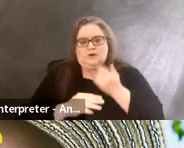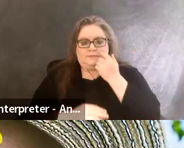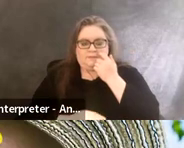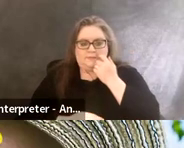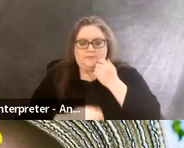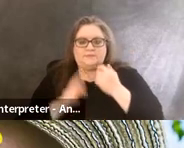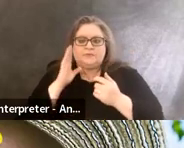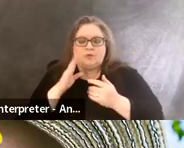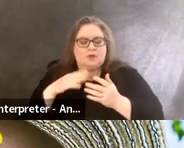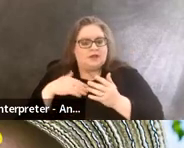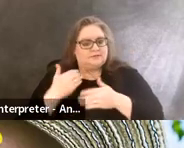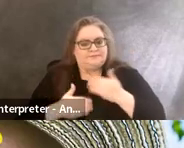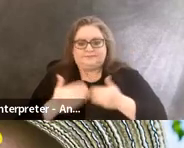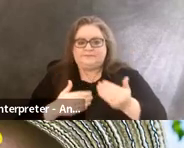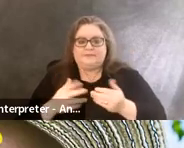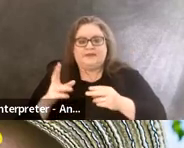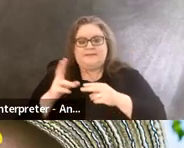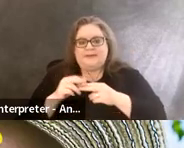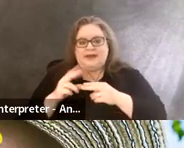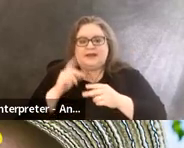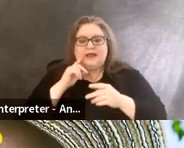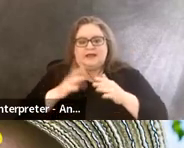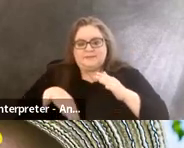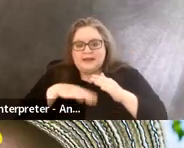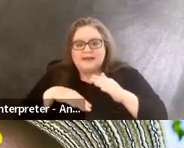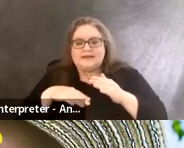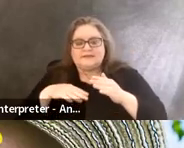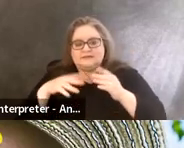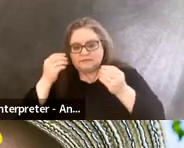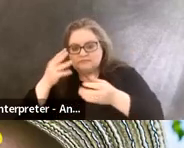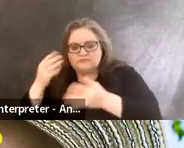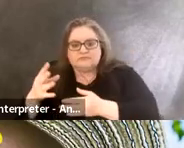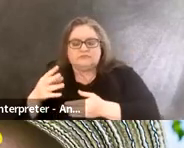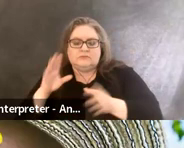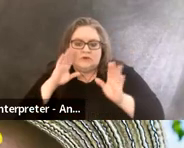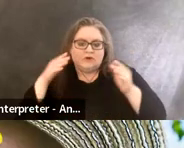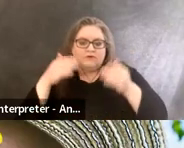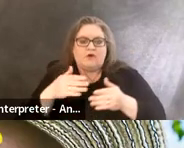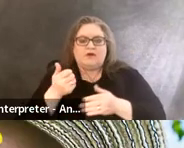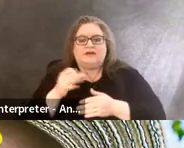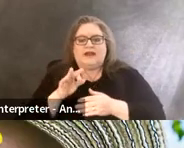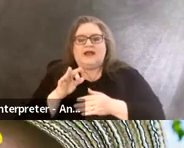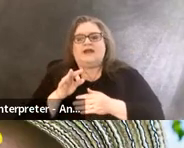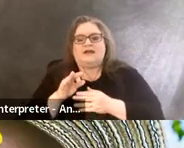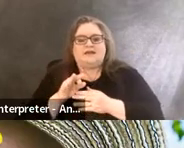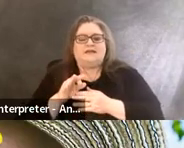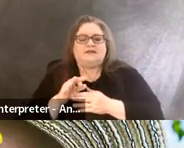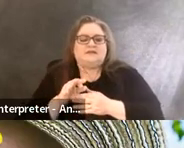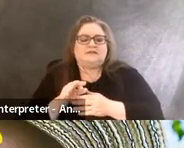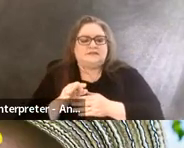We'll cruise on into Medicaid, the basics, focusing on the 1915C